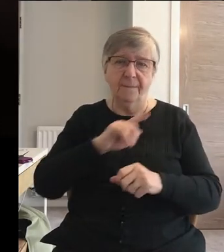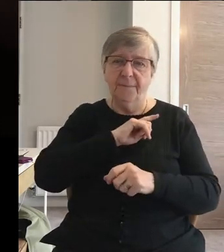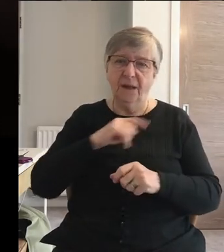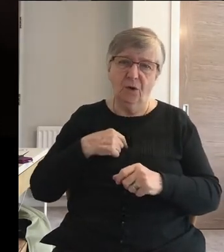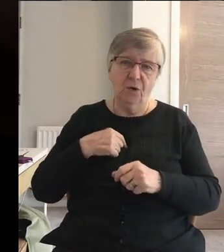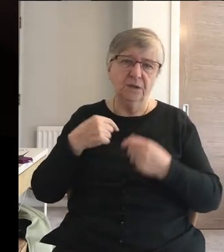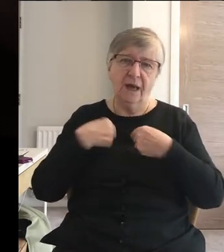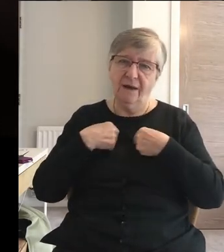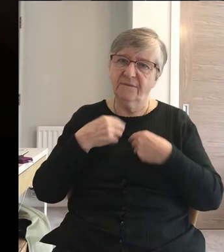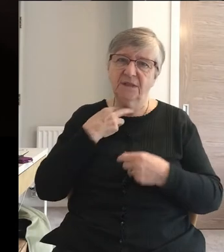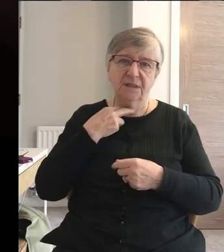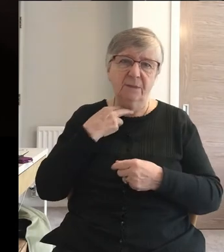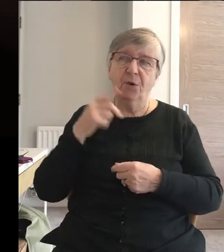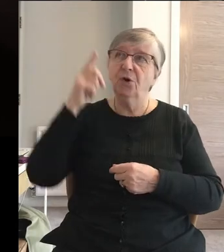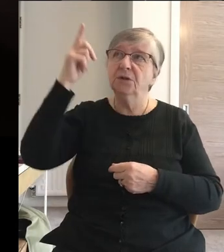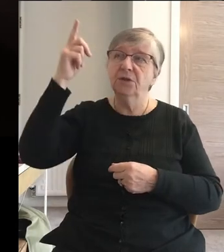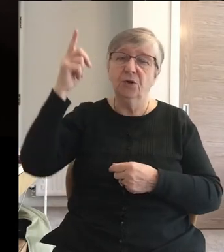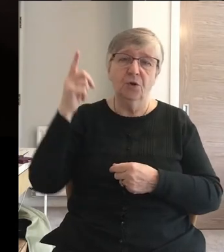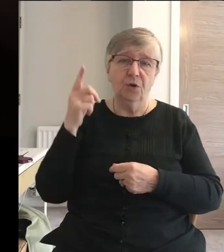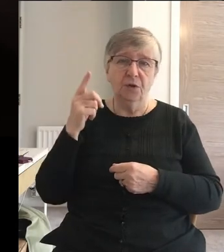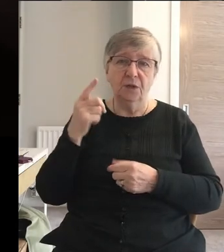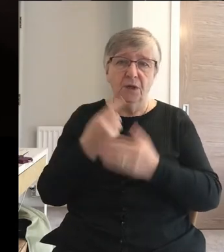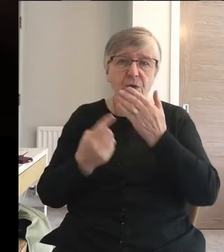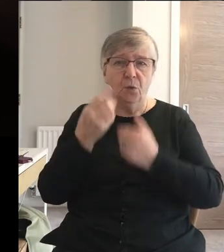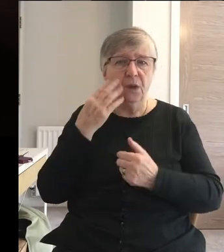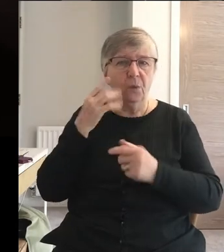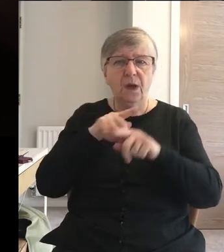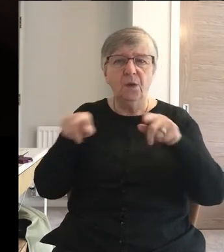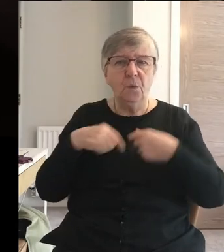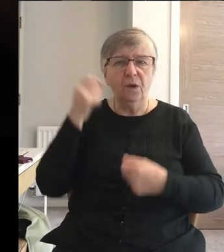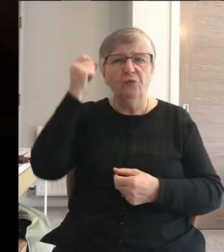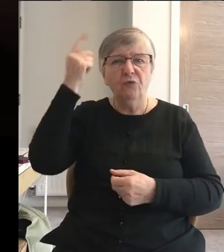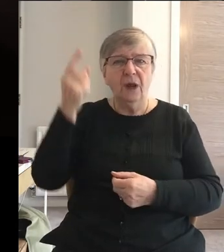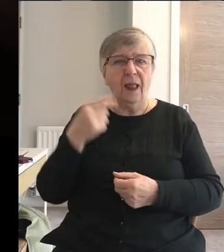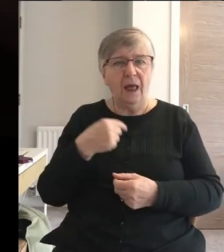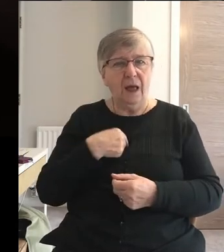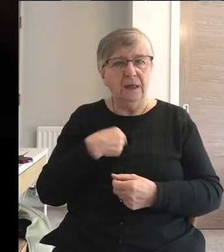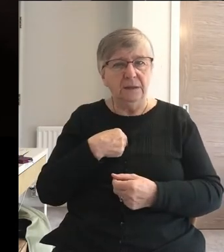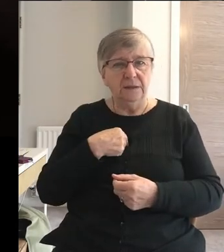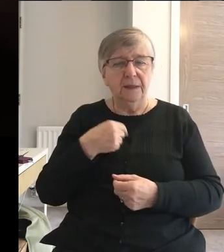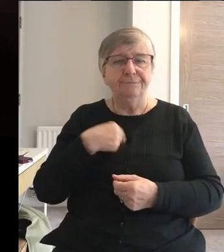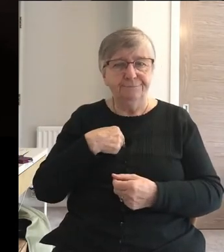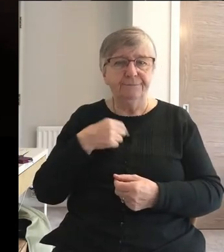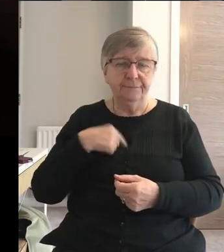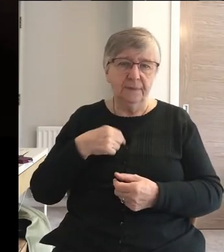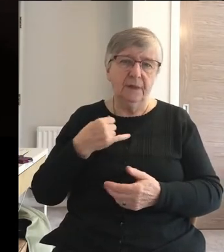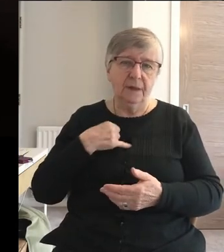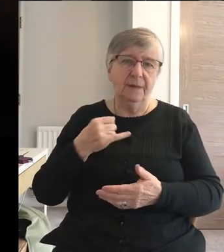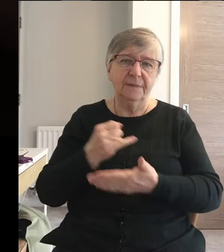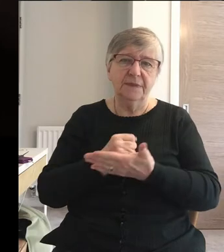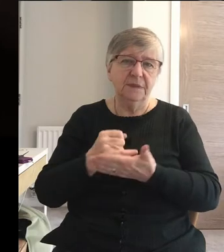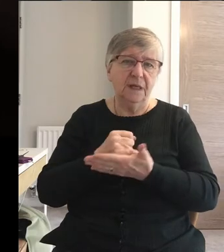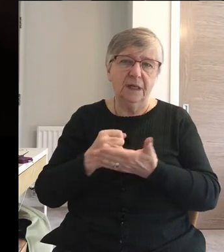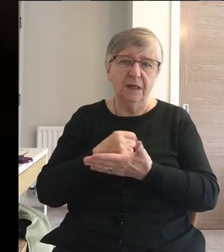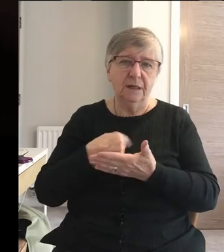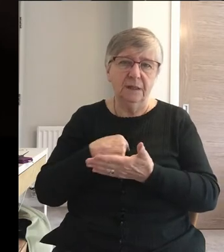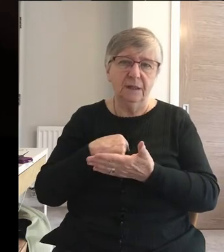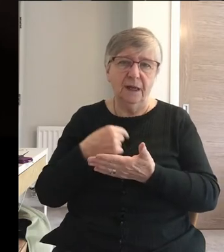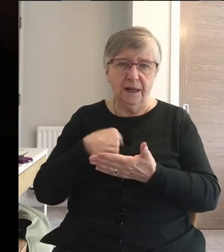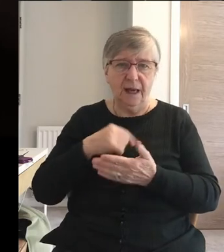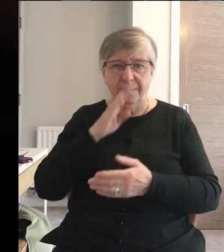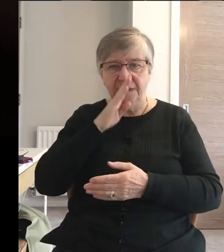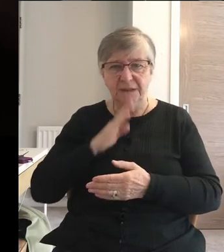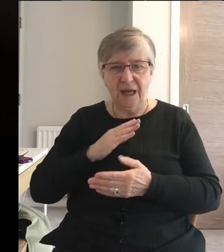let God down. And it's only as we recognize who we are, sinners, and only as we grieve